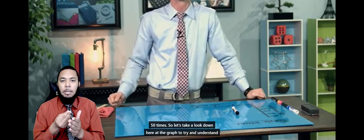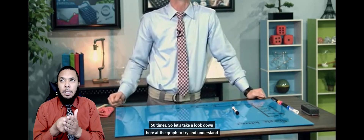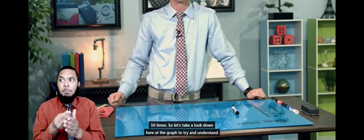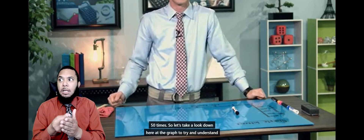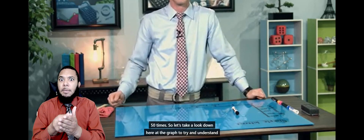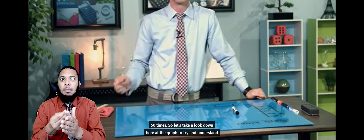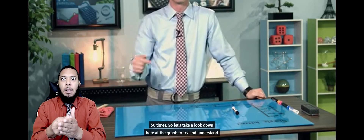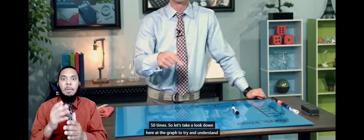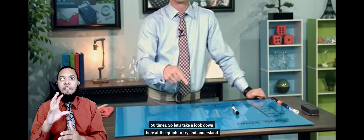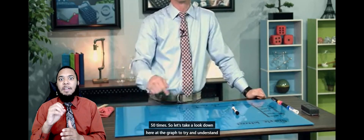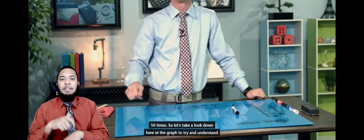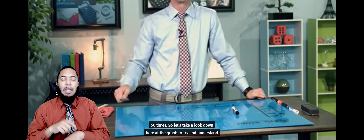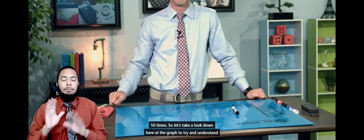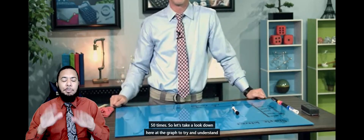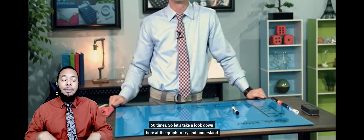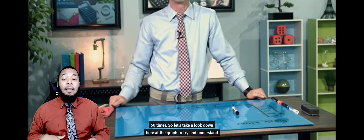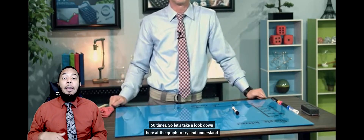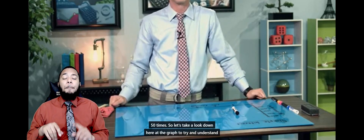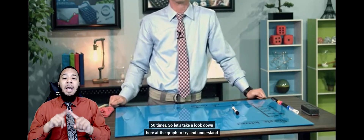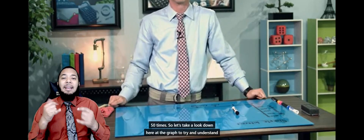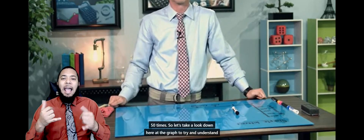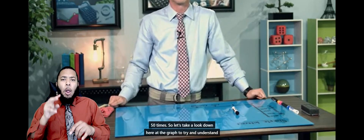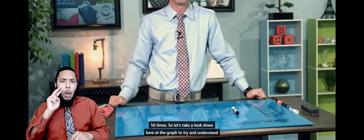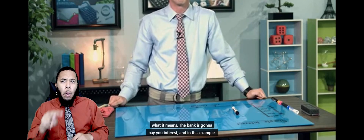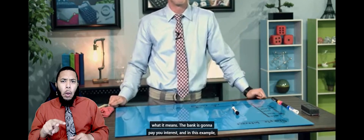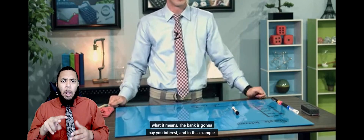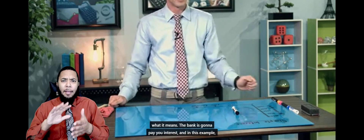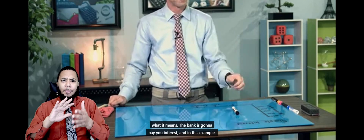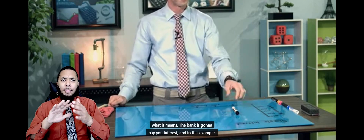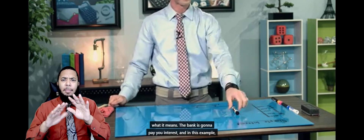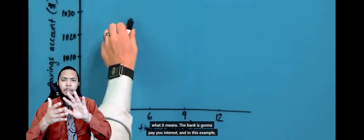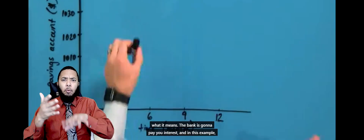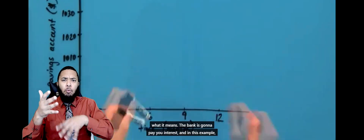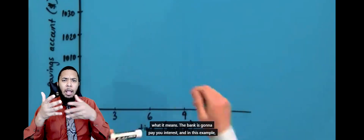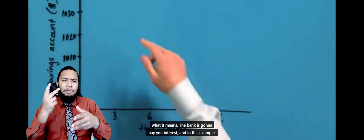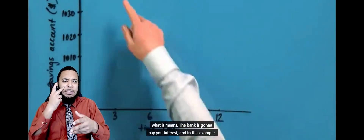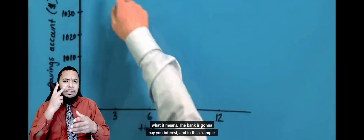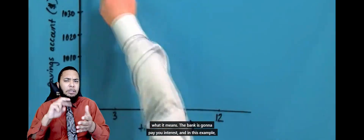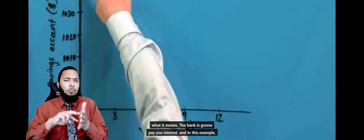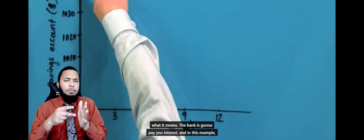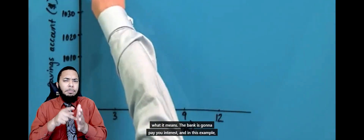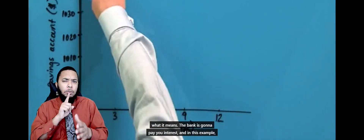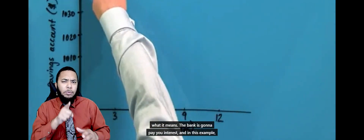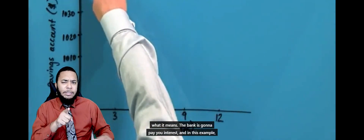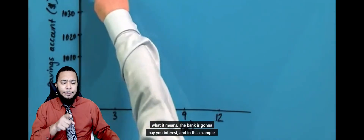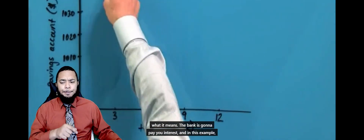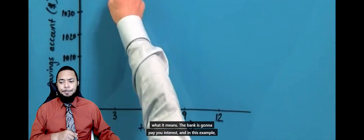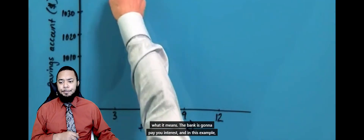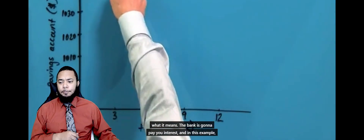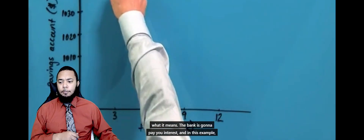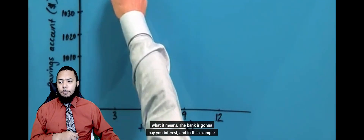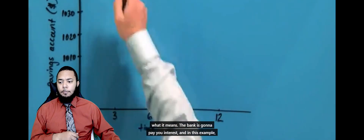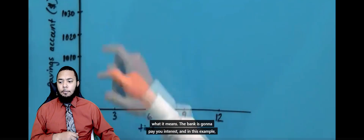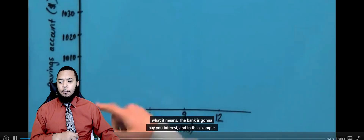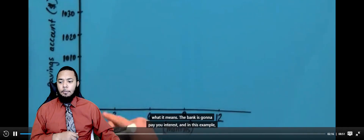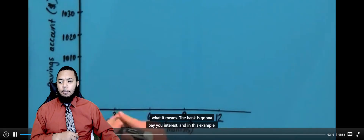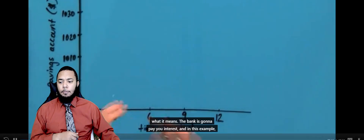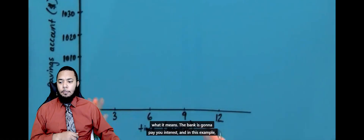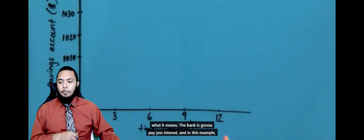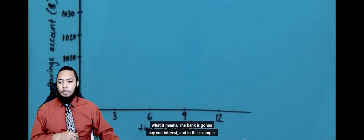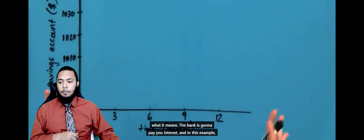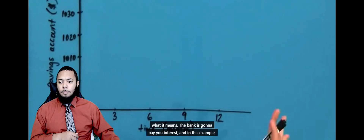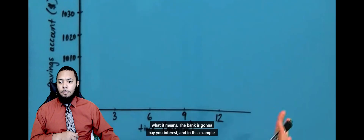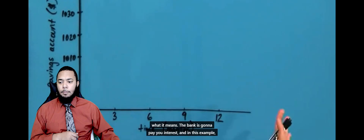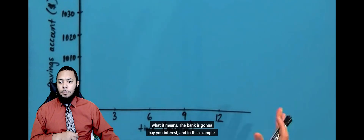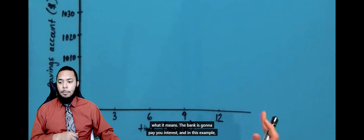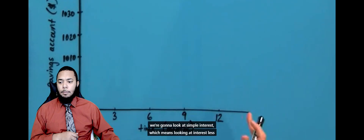So let's take a look down here at the graph to try and understand what it means. The bank is going to pay you interest.